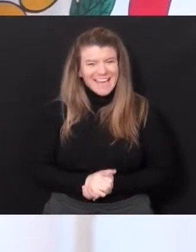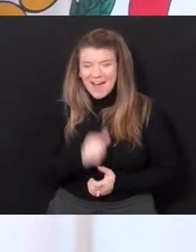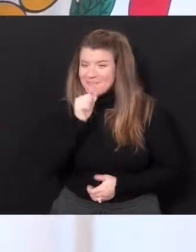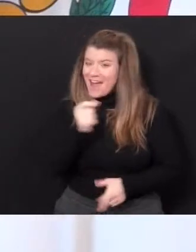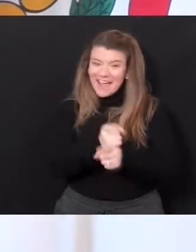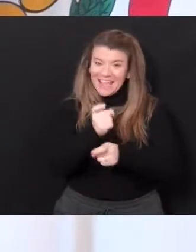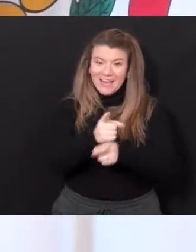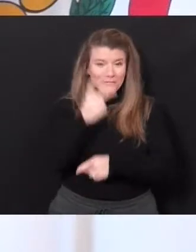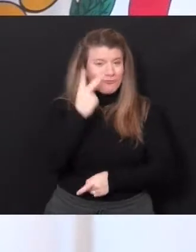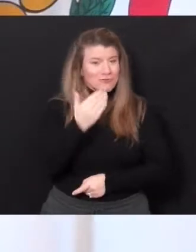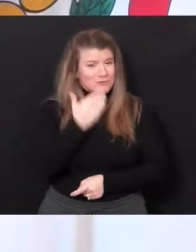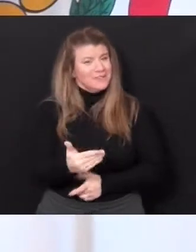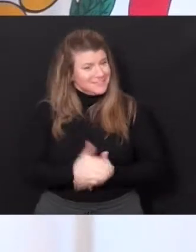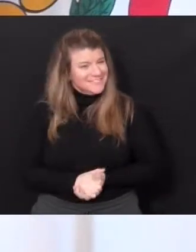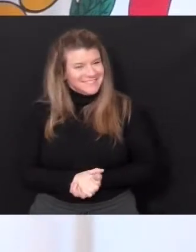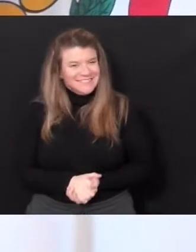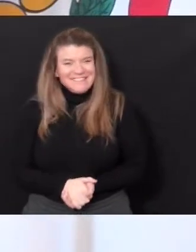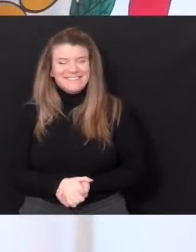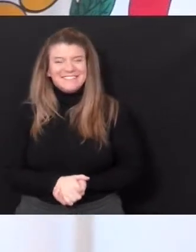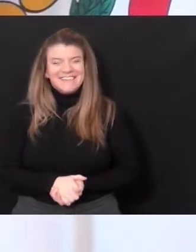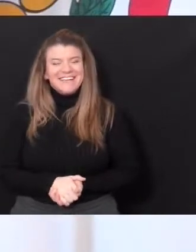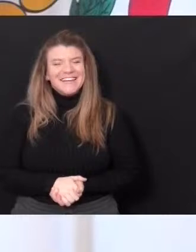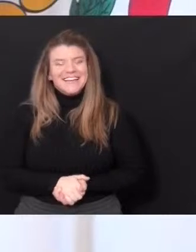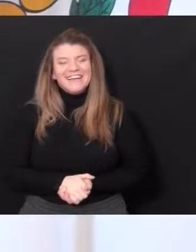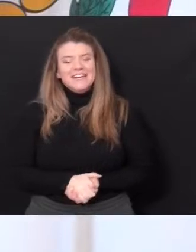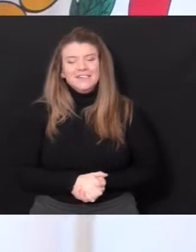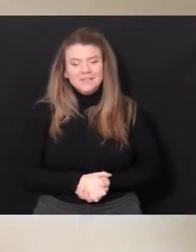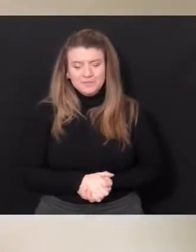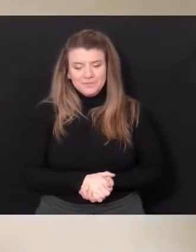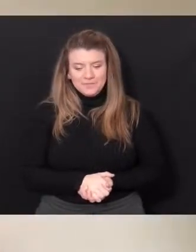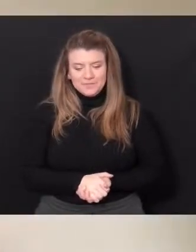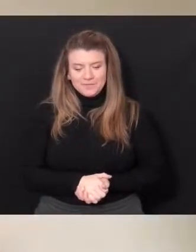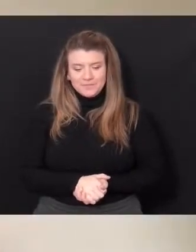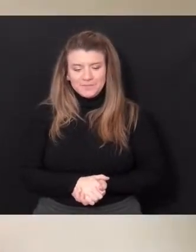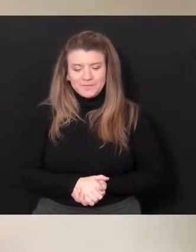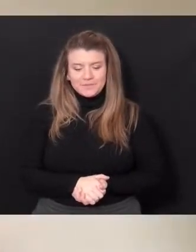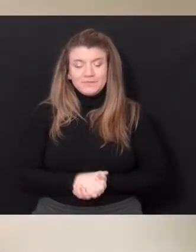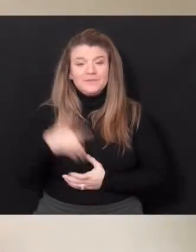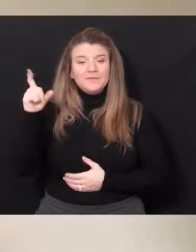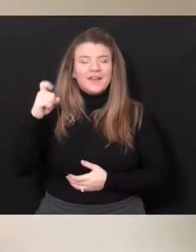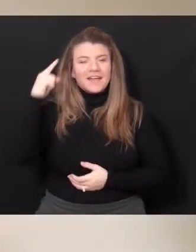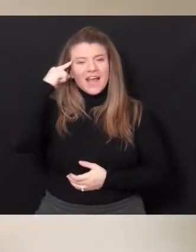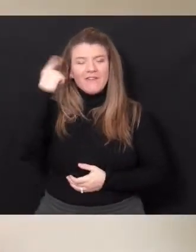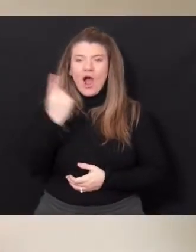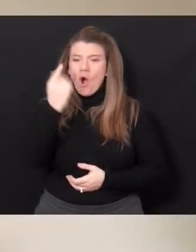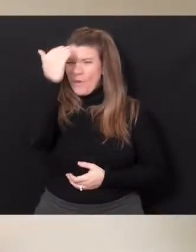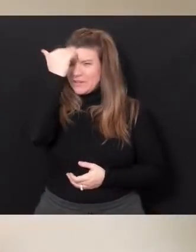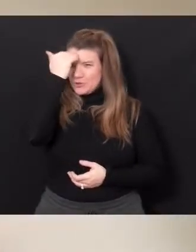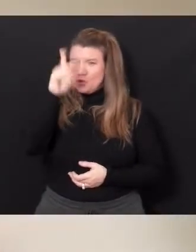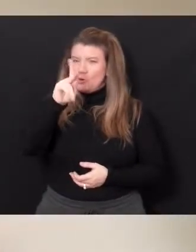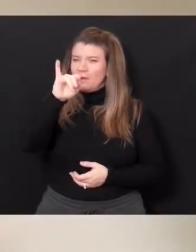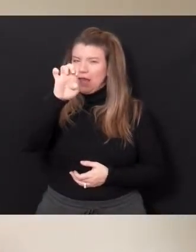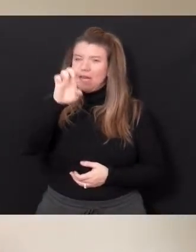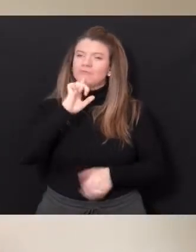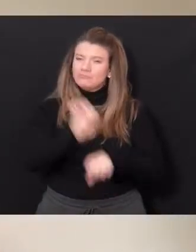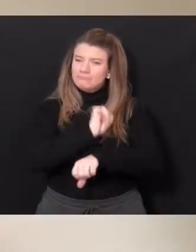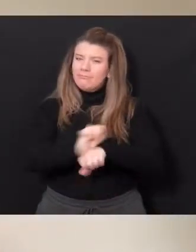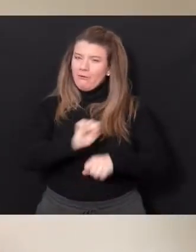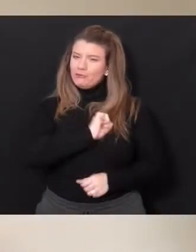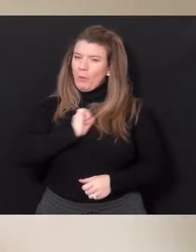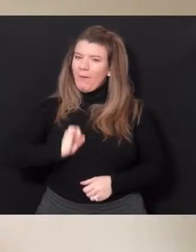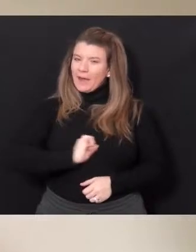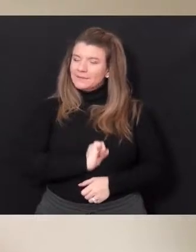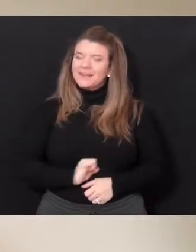do look good. All right. General. Governor, I always knew Kenny was Superman, but